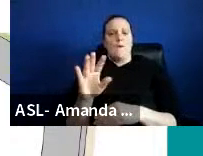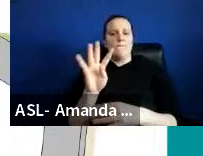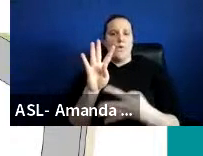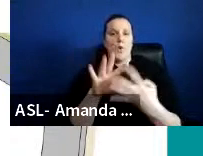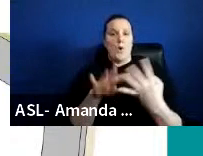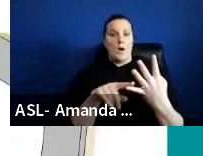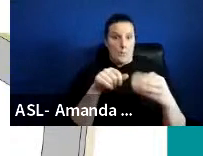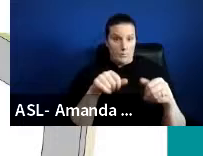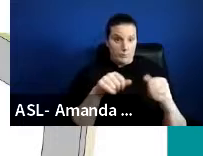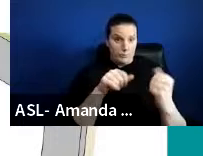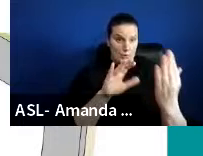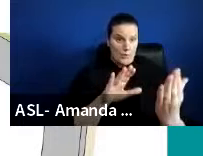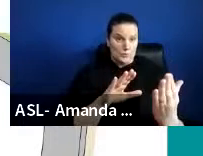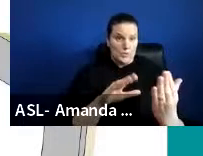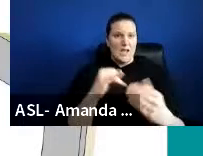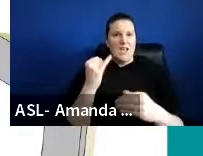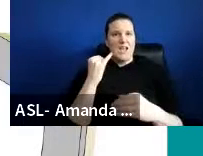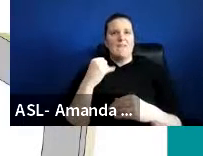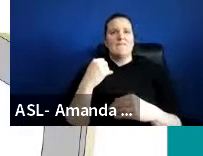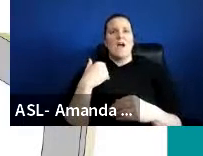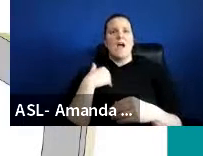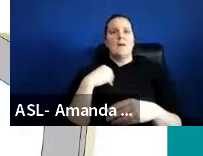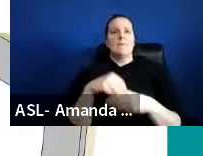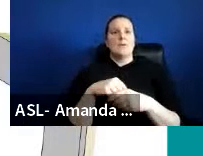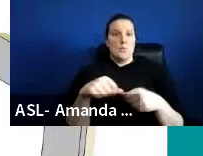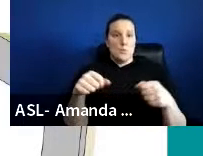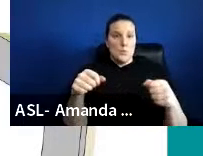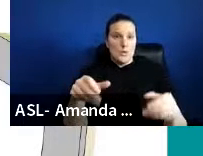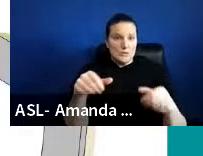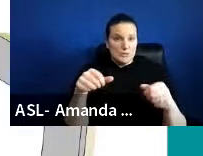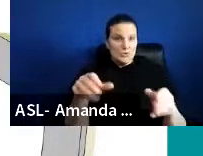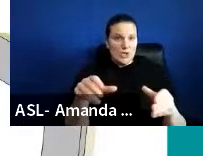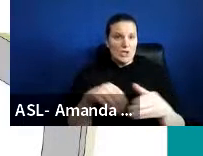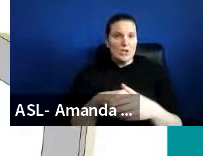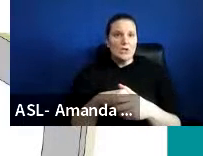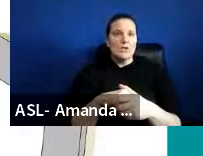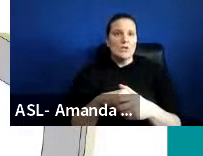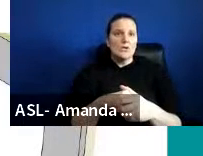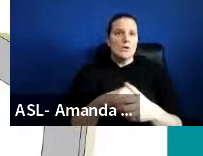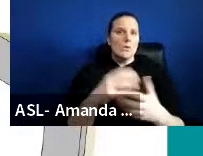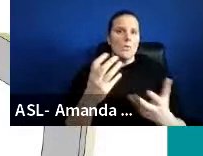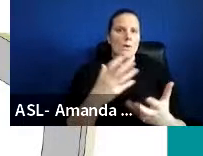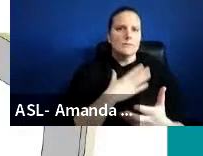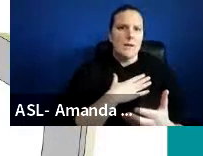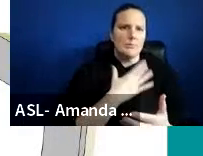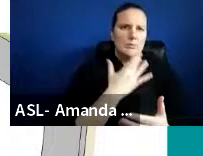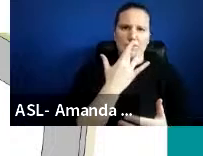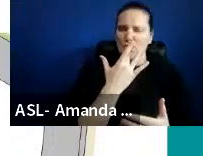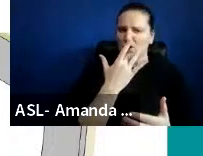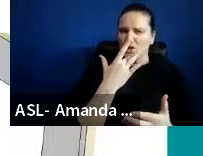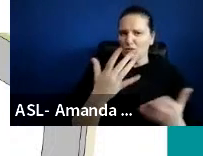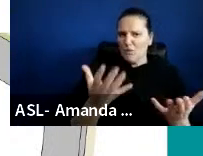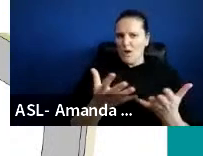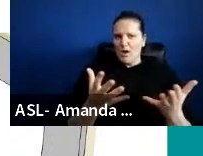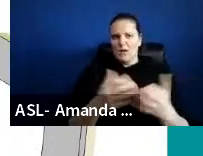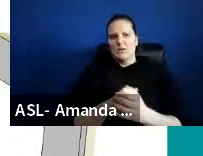approaches. So if I am in the wheelchair, what would be my preferable